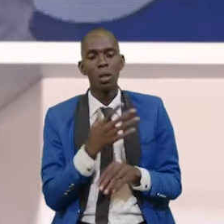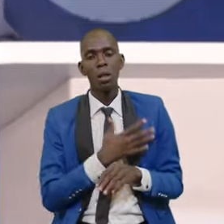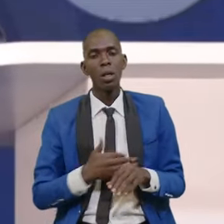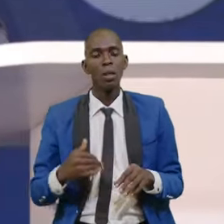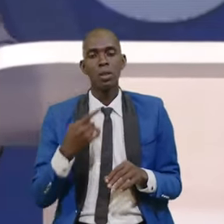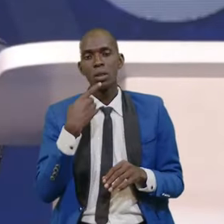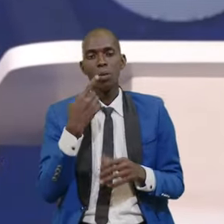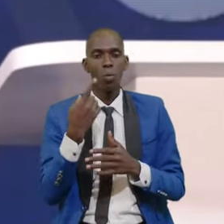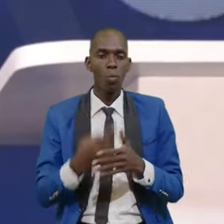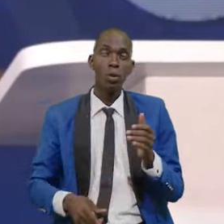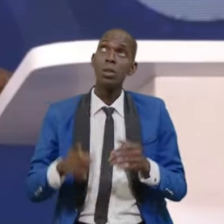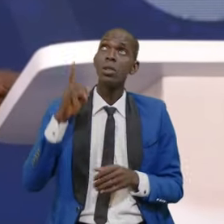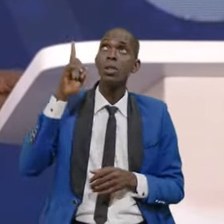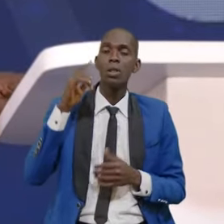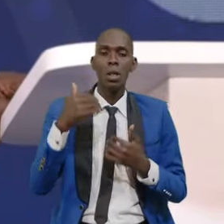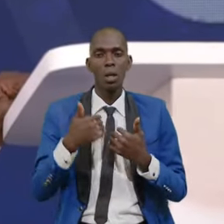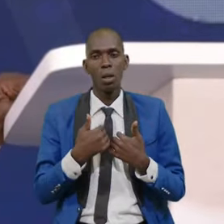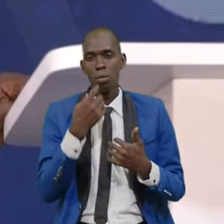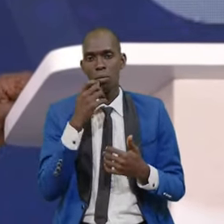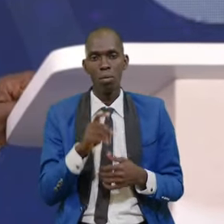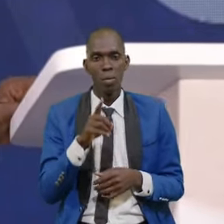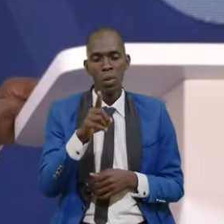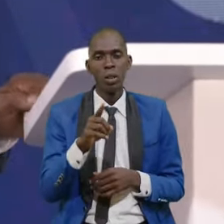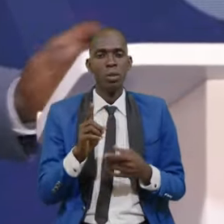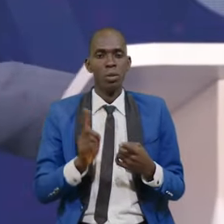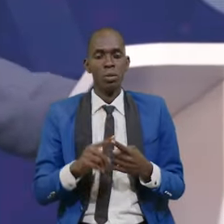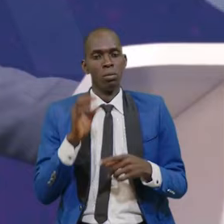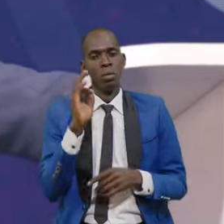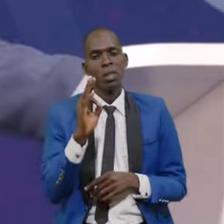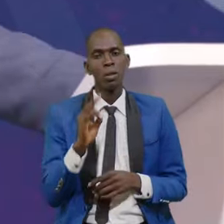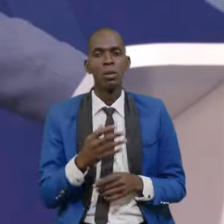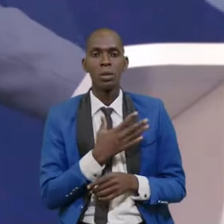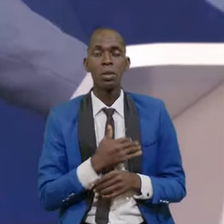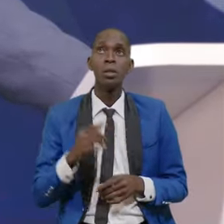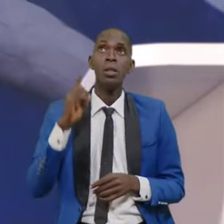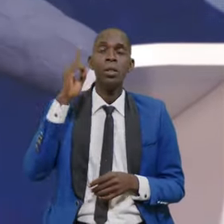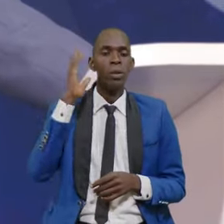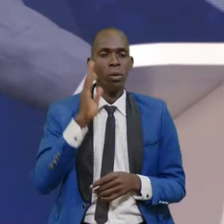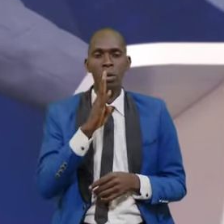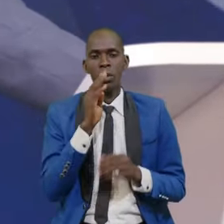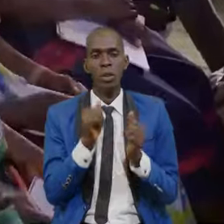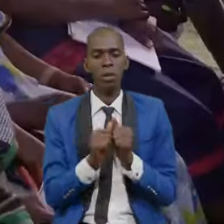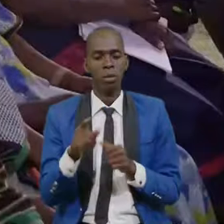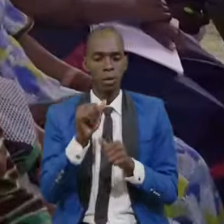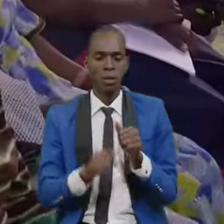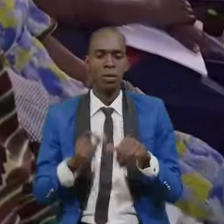he has given that will declare. And he will be with you every time.